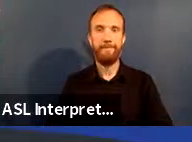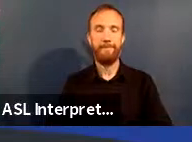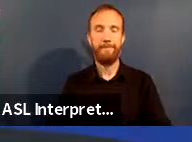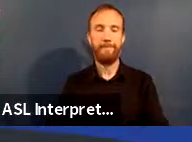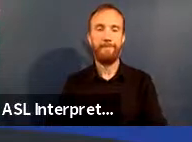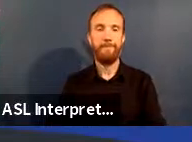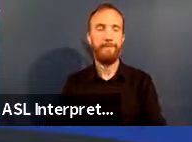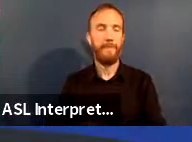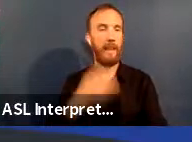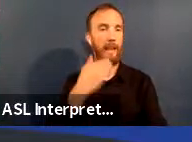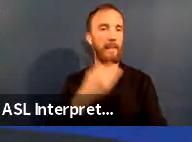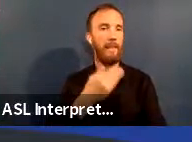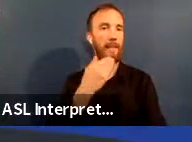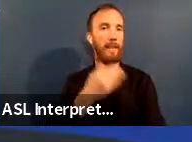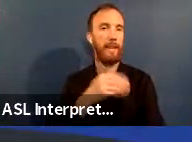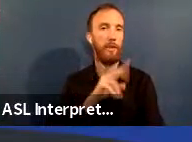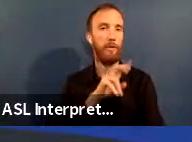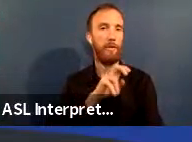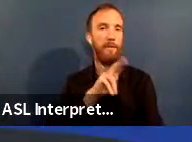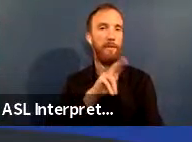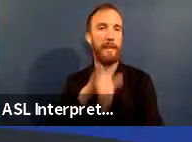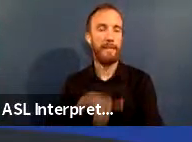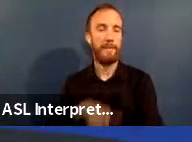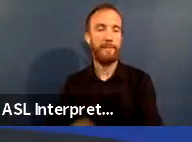Thank you, Venny.